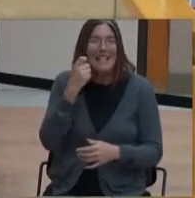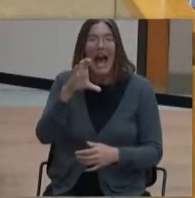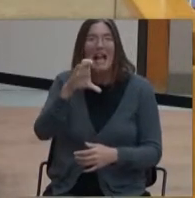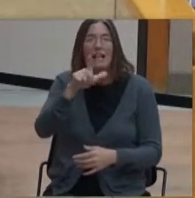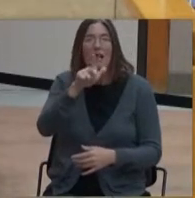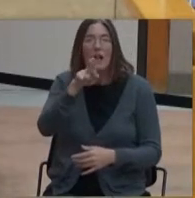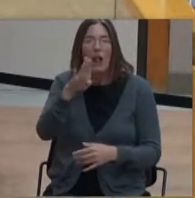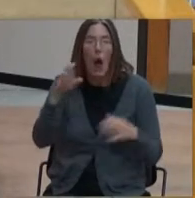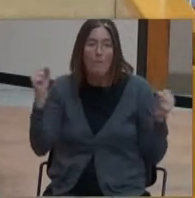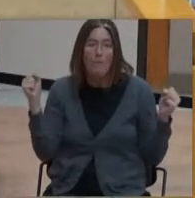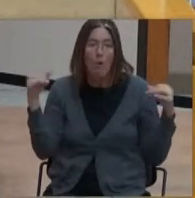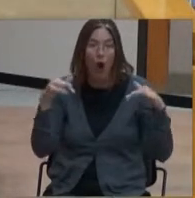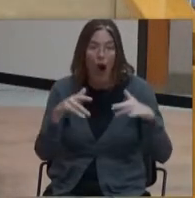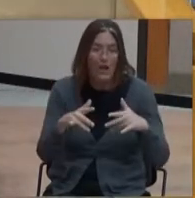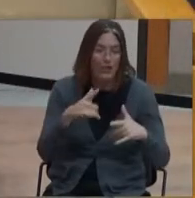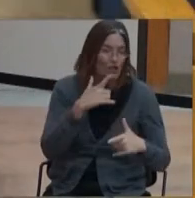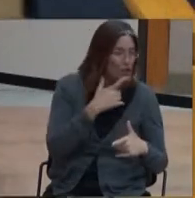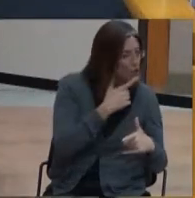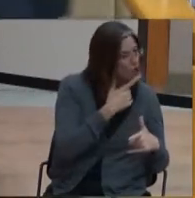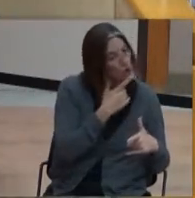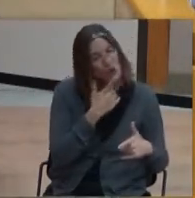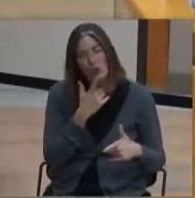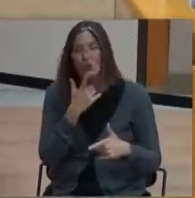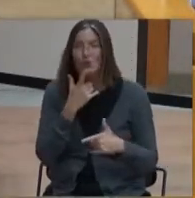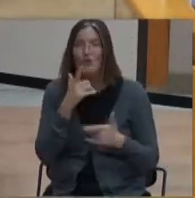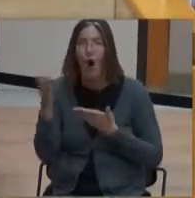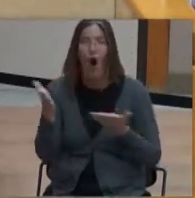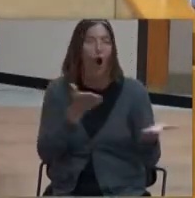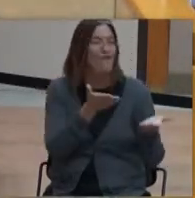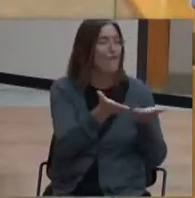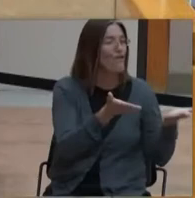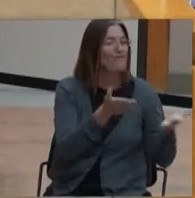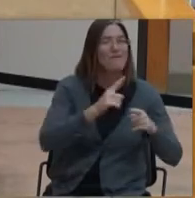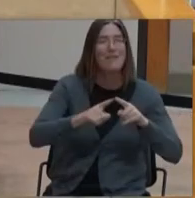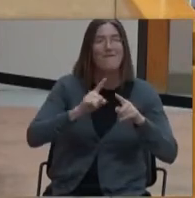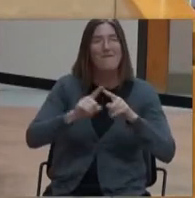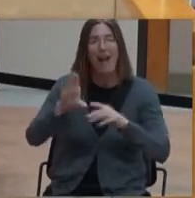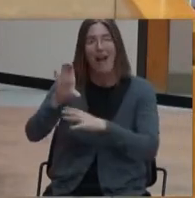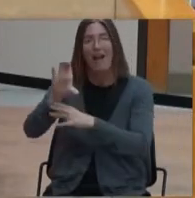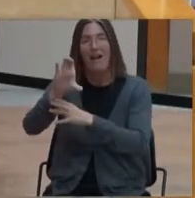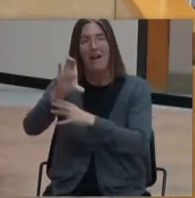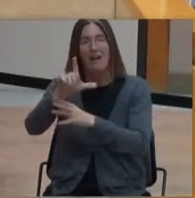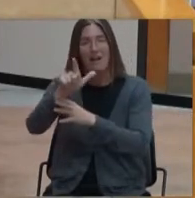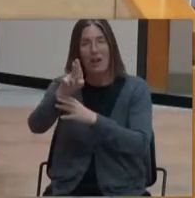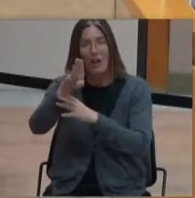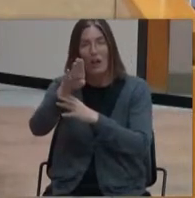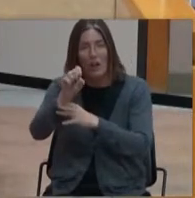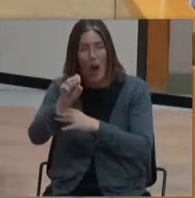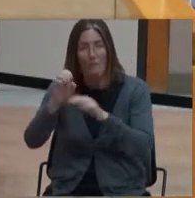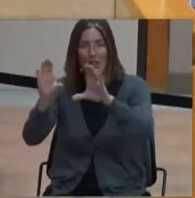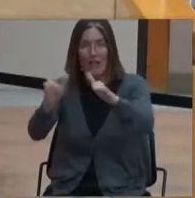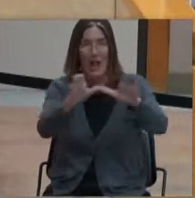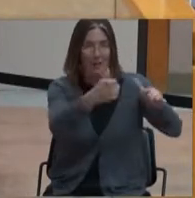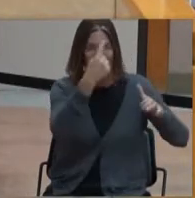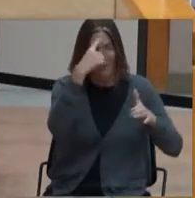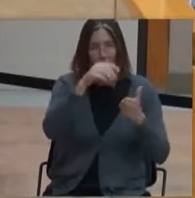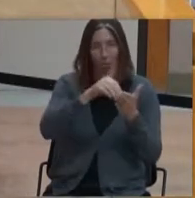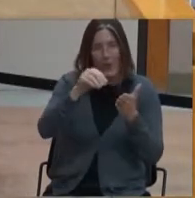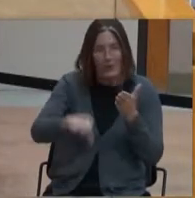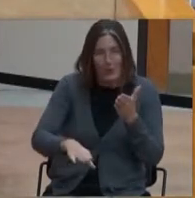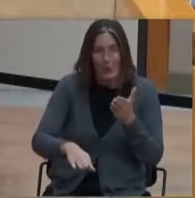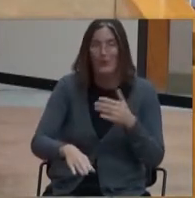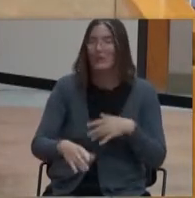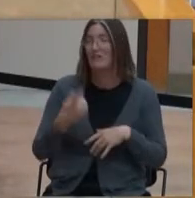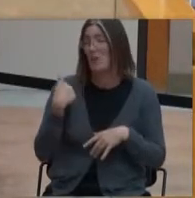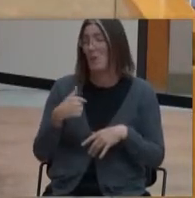had a ton of options to choose from. And starting from Eco Club, a group dedicated to saving the